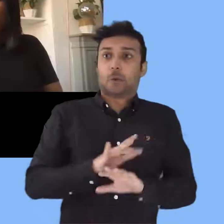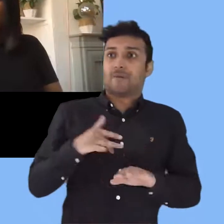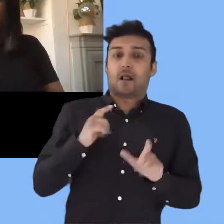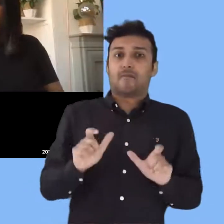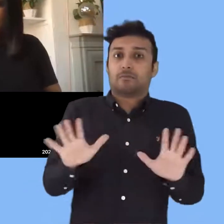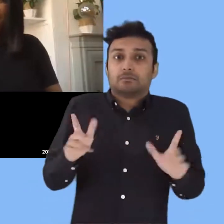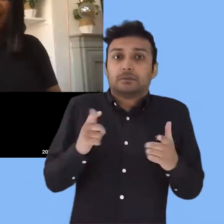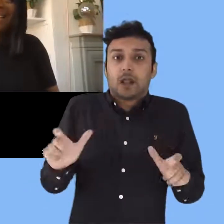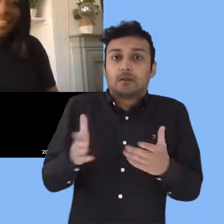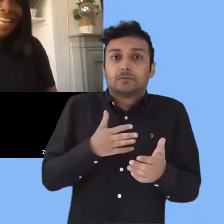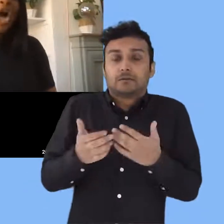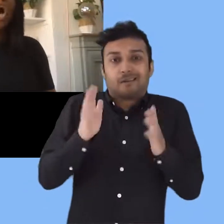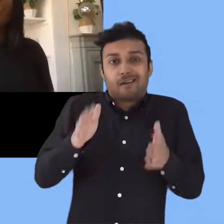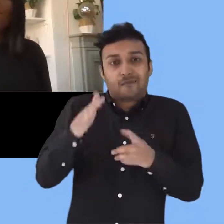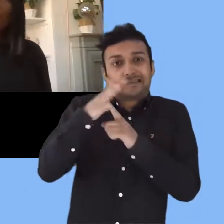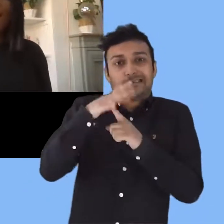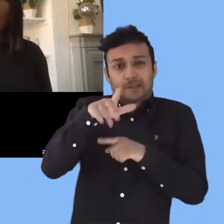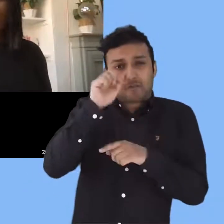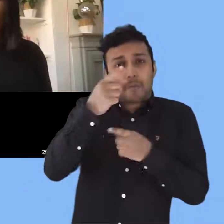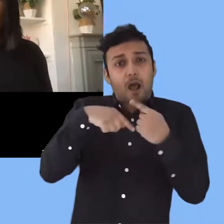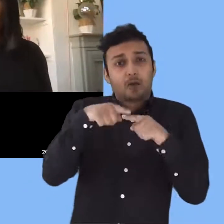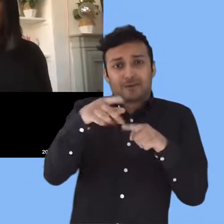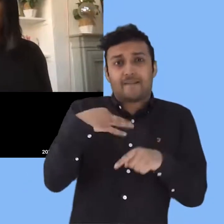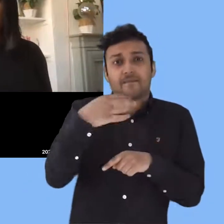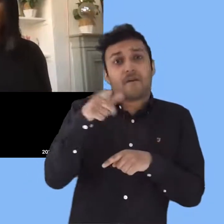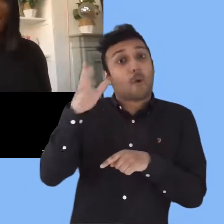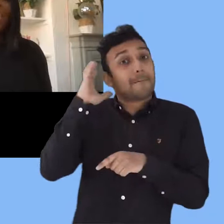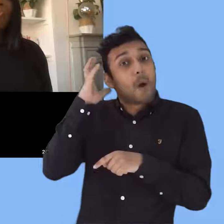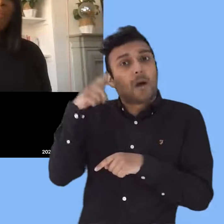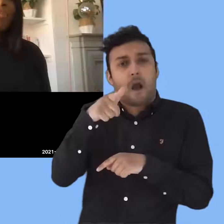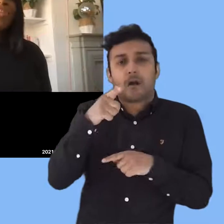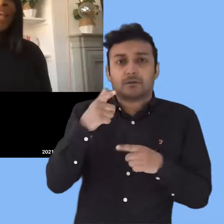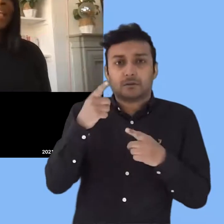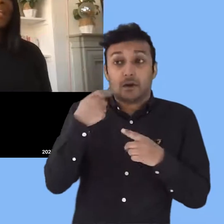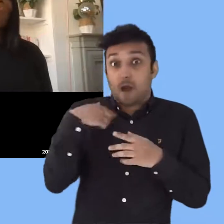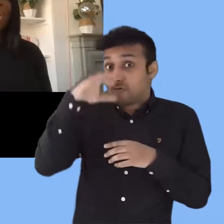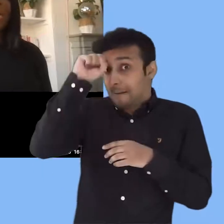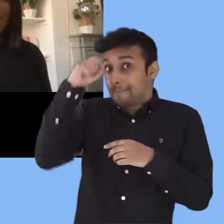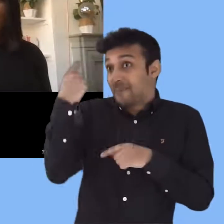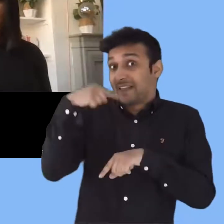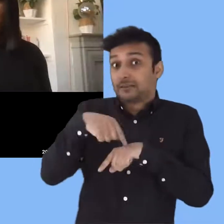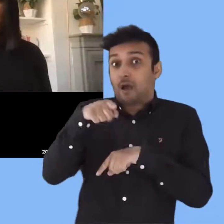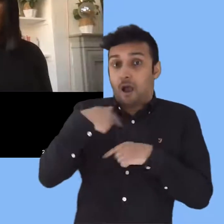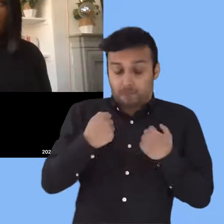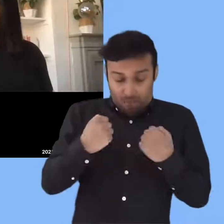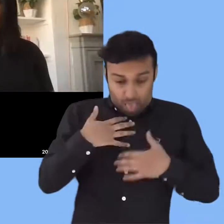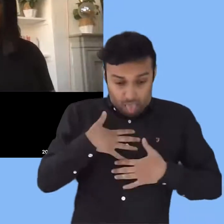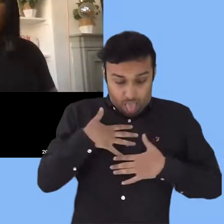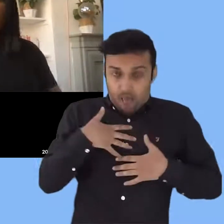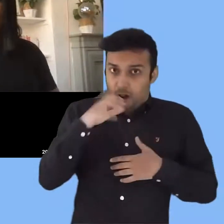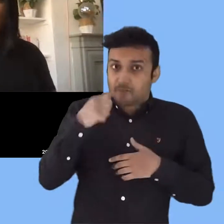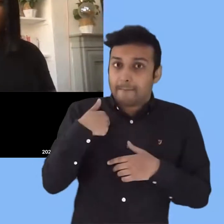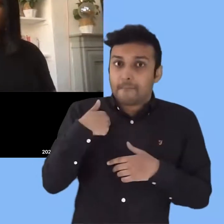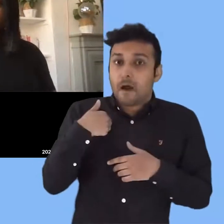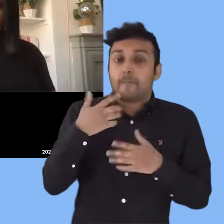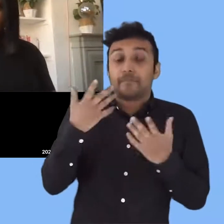came on when you'd invited me last year, I remember how I felt on that day. And I remember thinking, right, okay, I have more